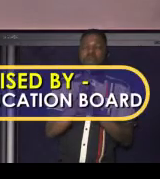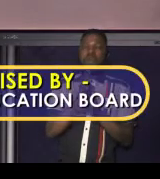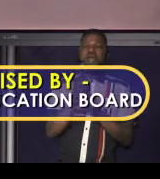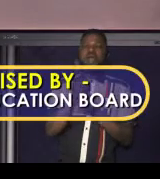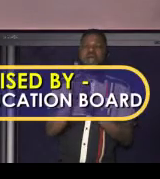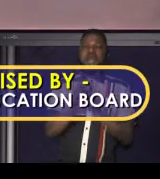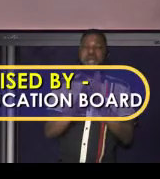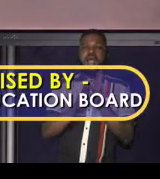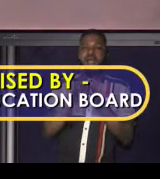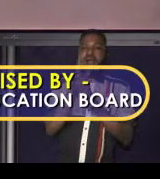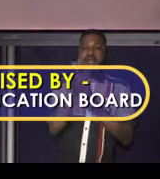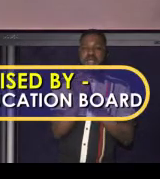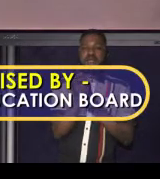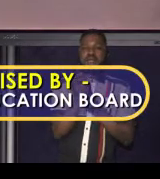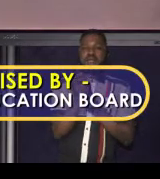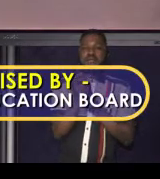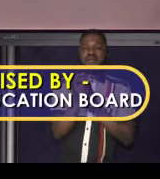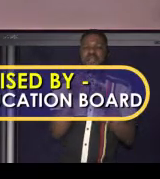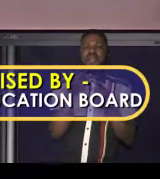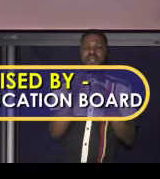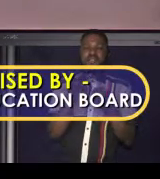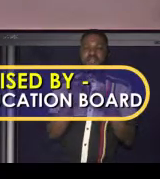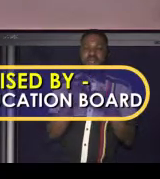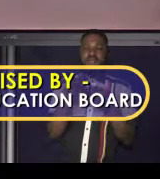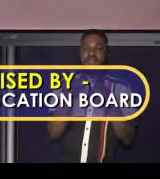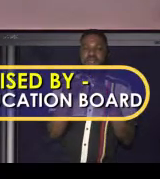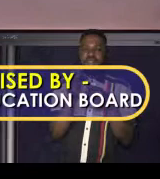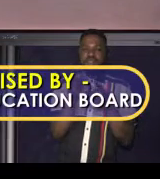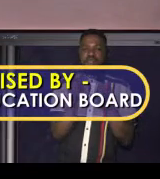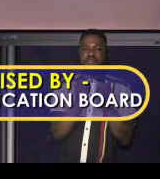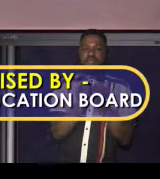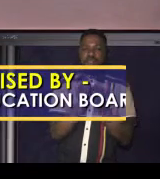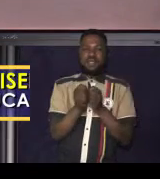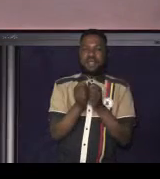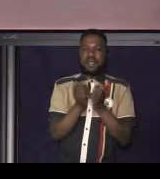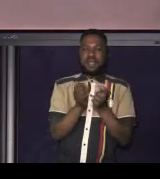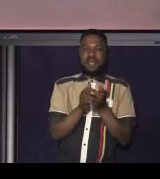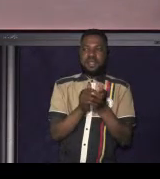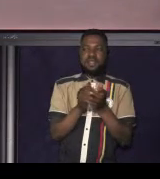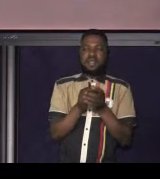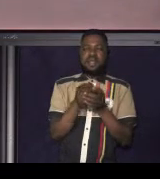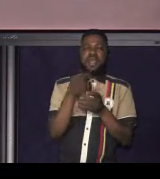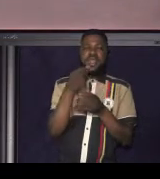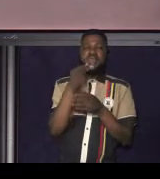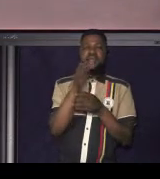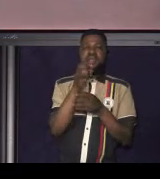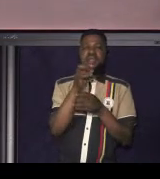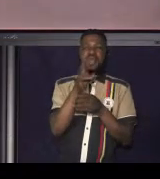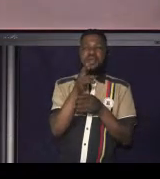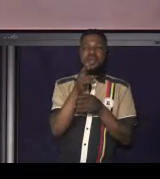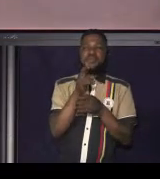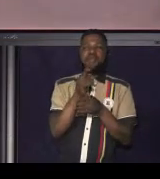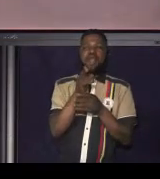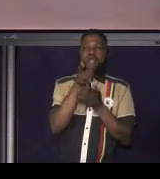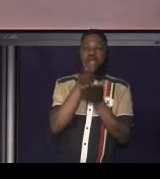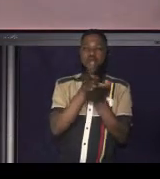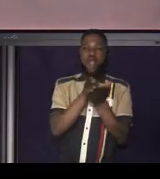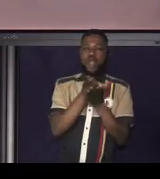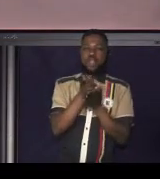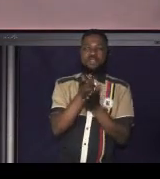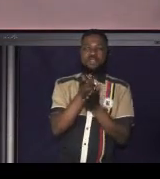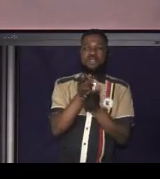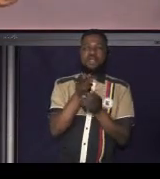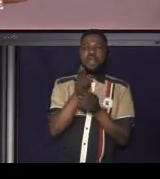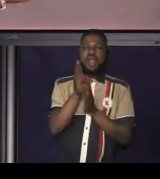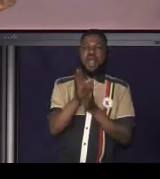honorable, and hourly. Let's have them together. Let's pronounce the words together. Hair,